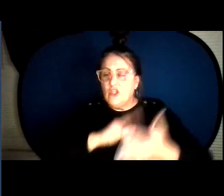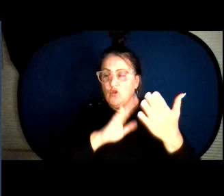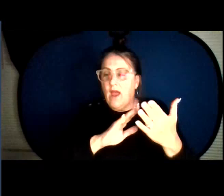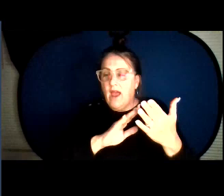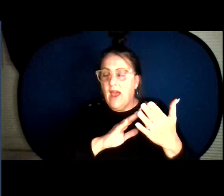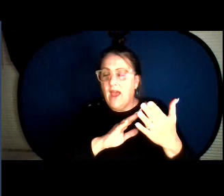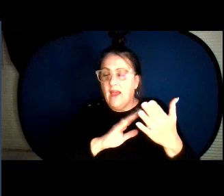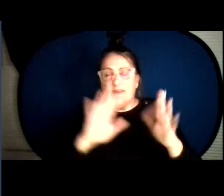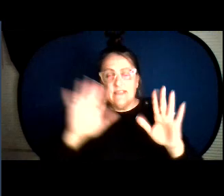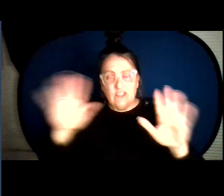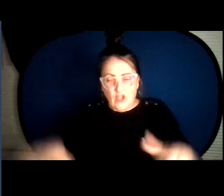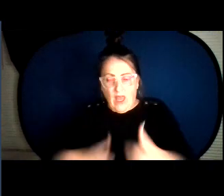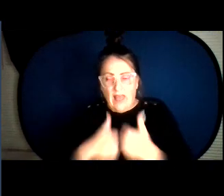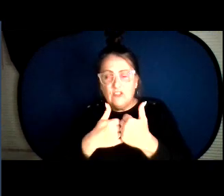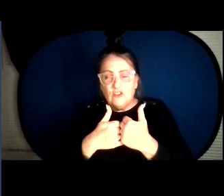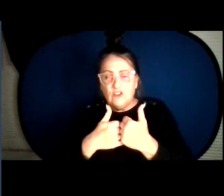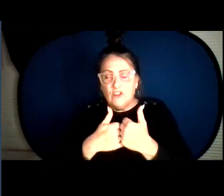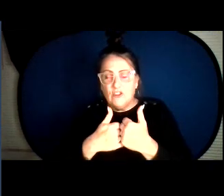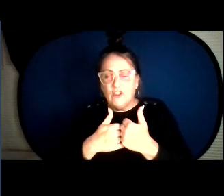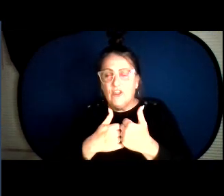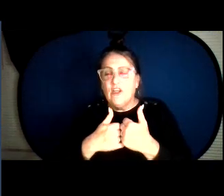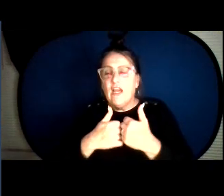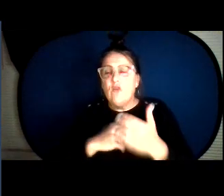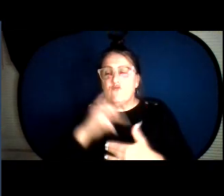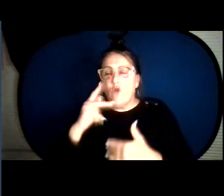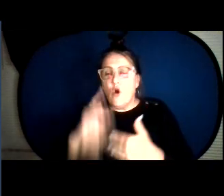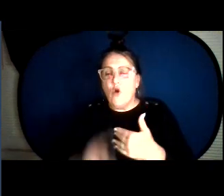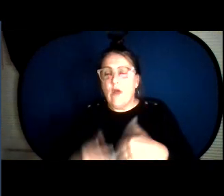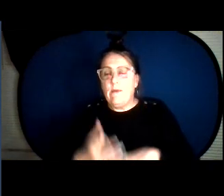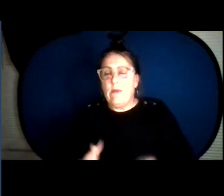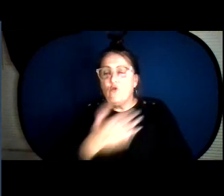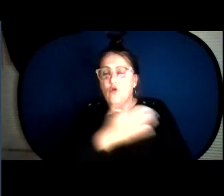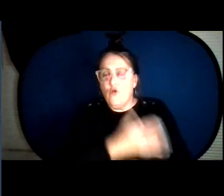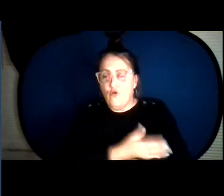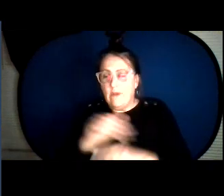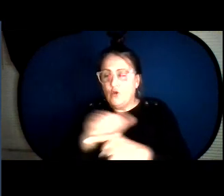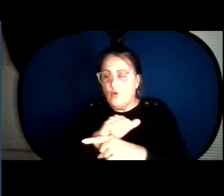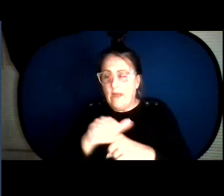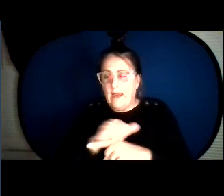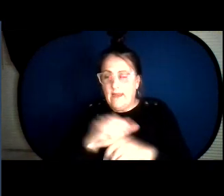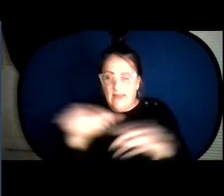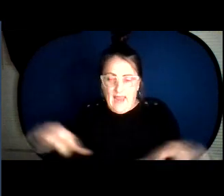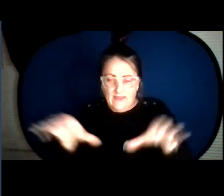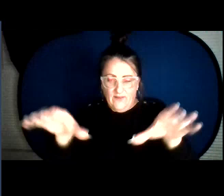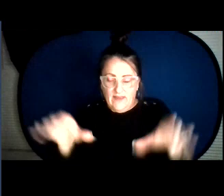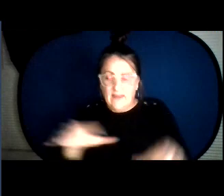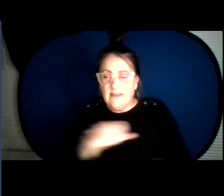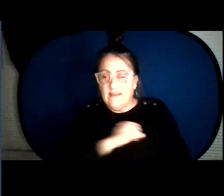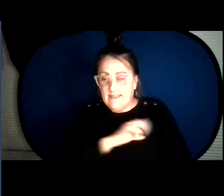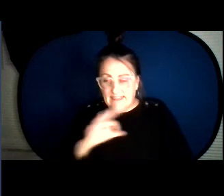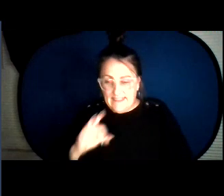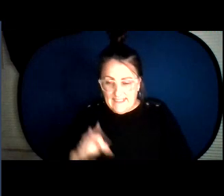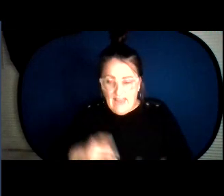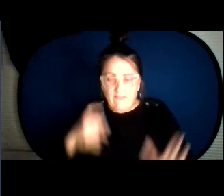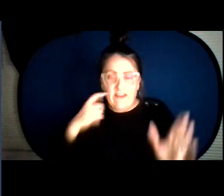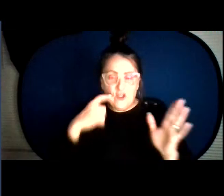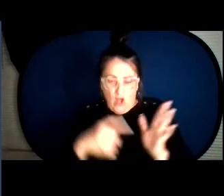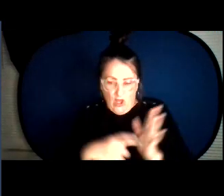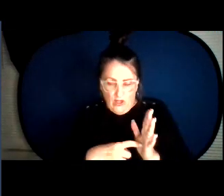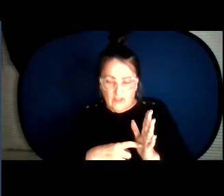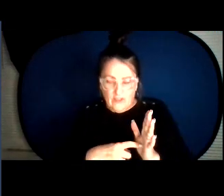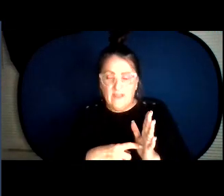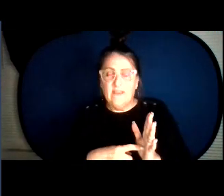challenges, and program improvements and training activities. Staff acknowledges and commends the progress made so far